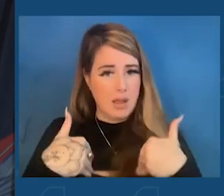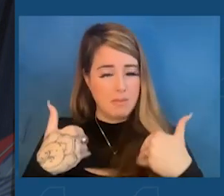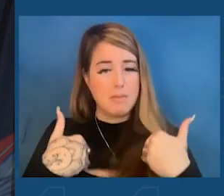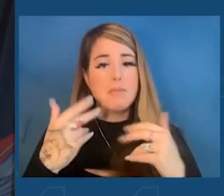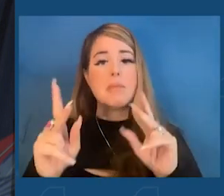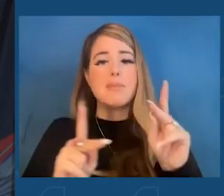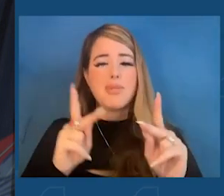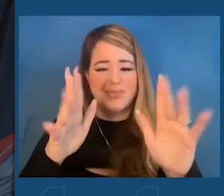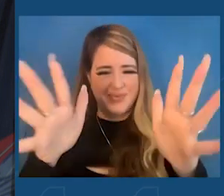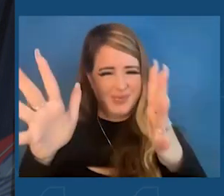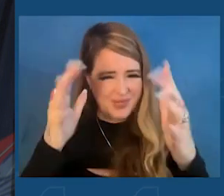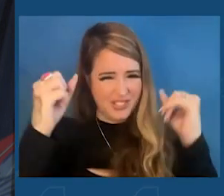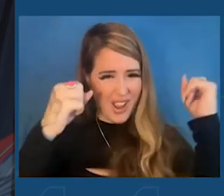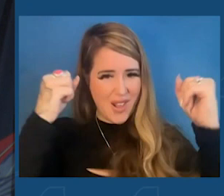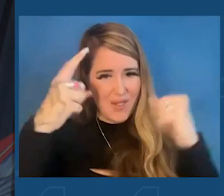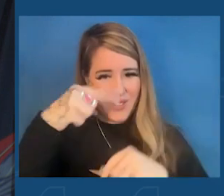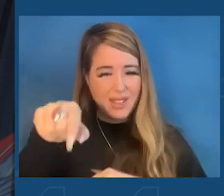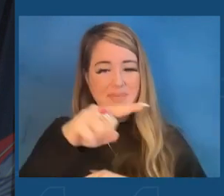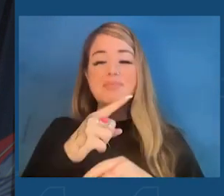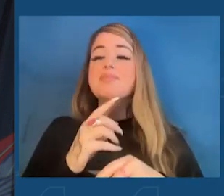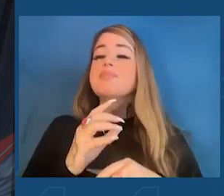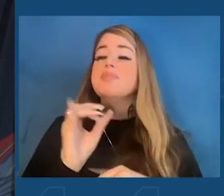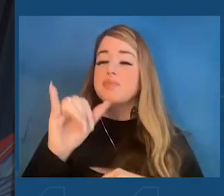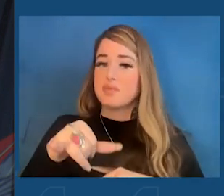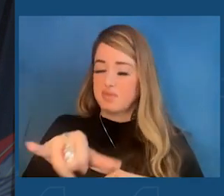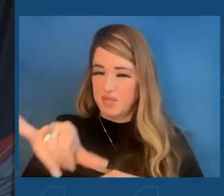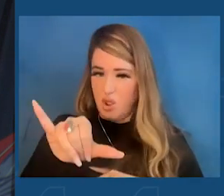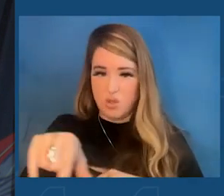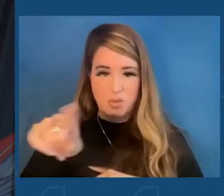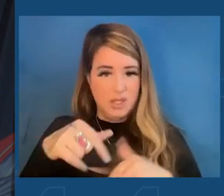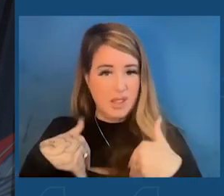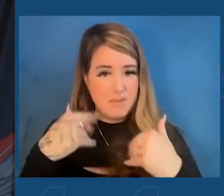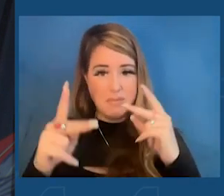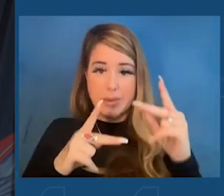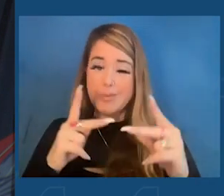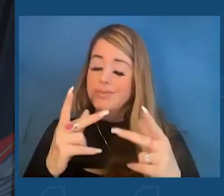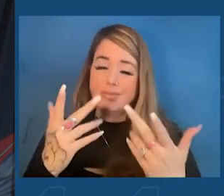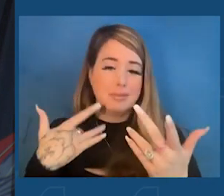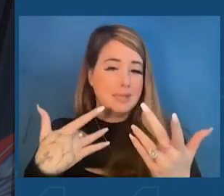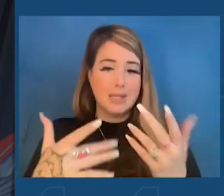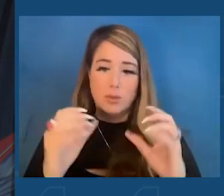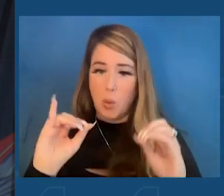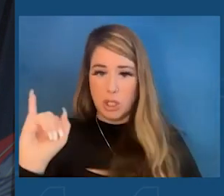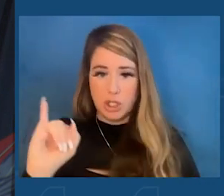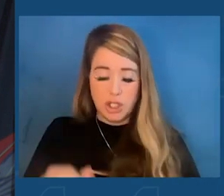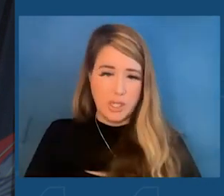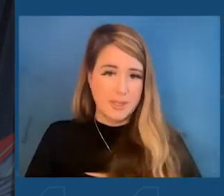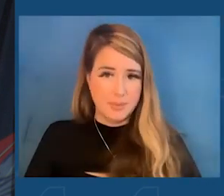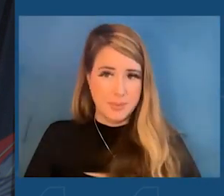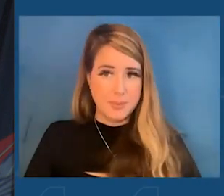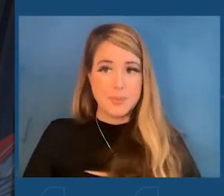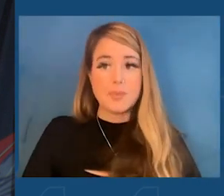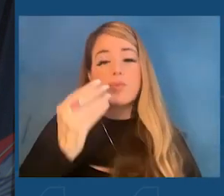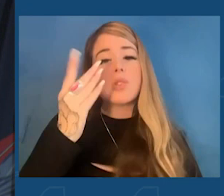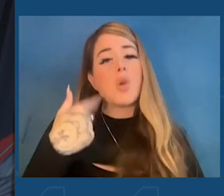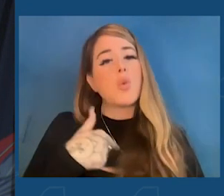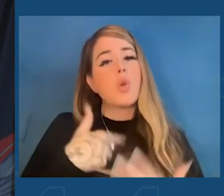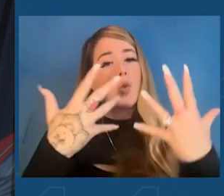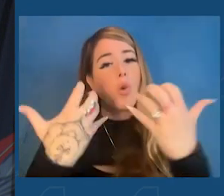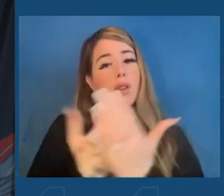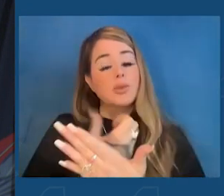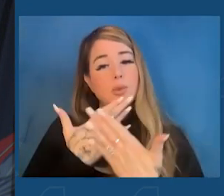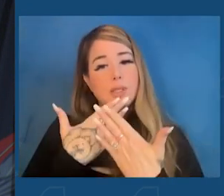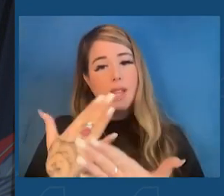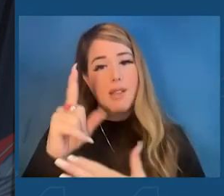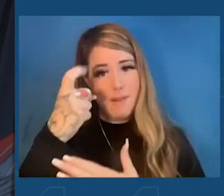young people in the room, and they're also less likely to be insured. We'd like to thank Governor Hochul